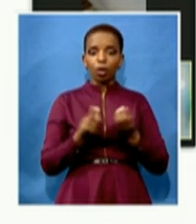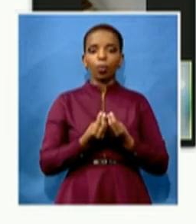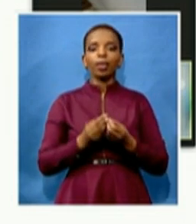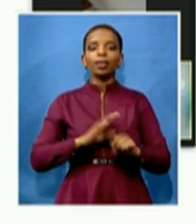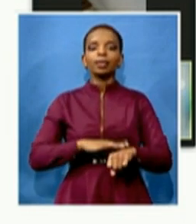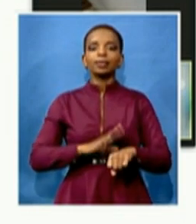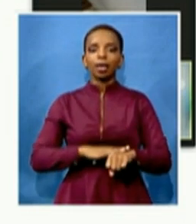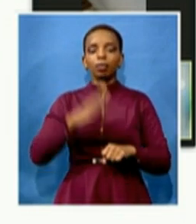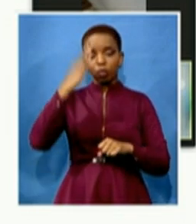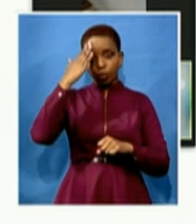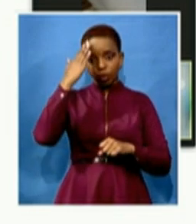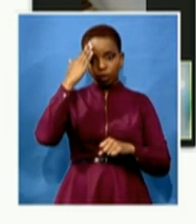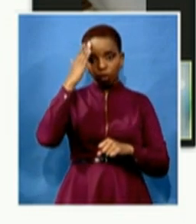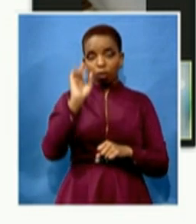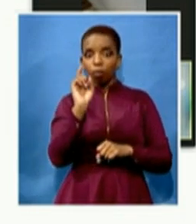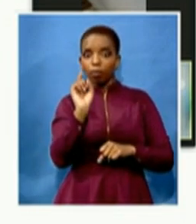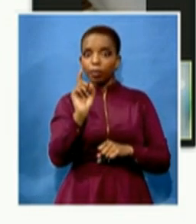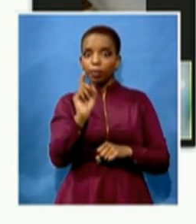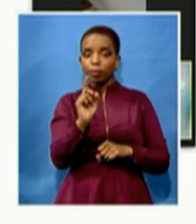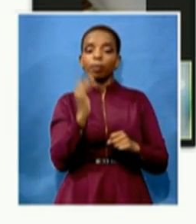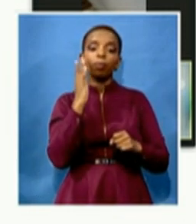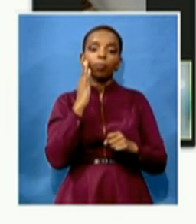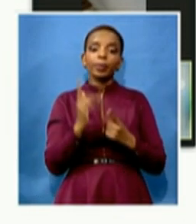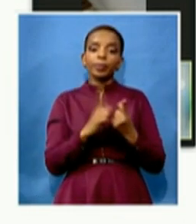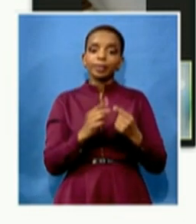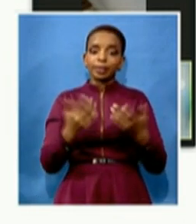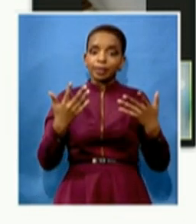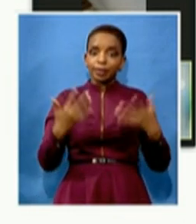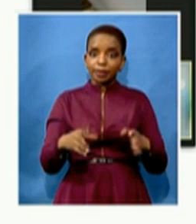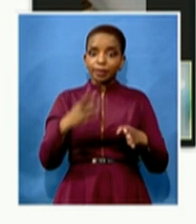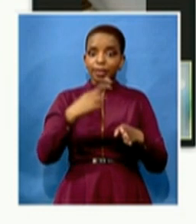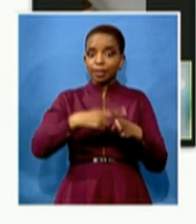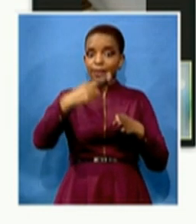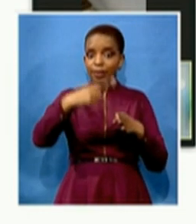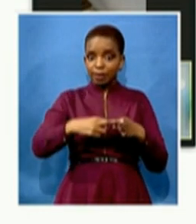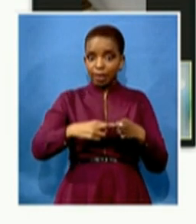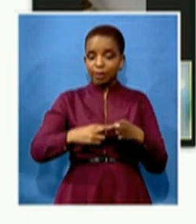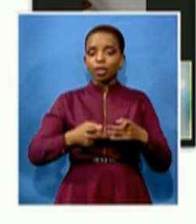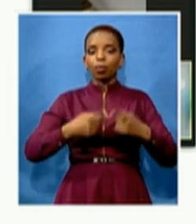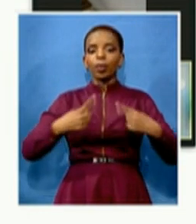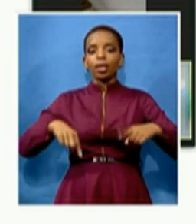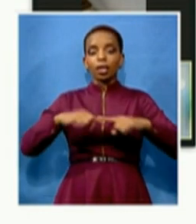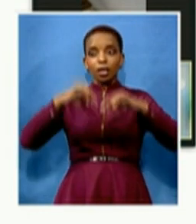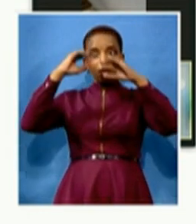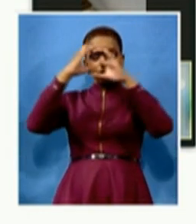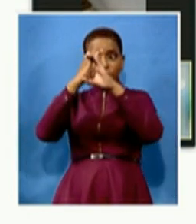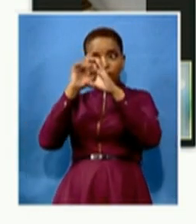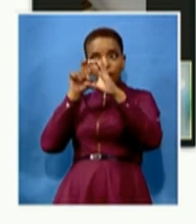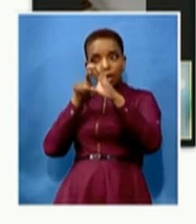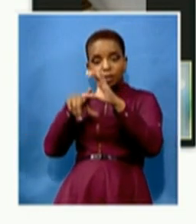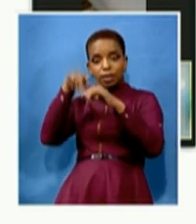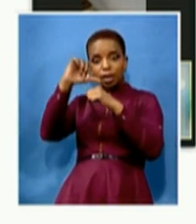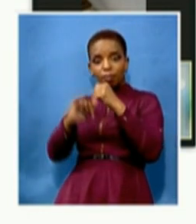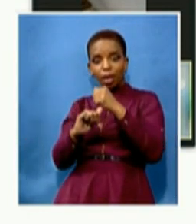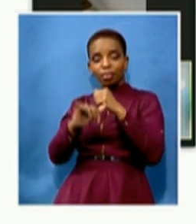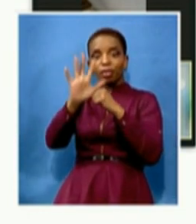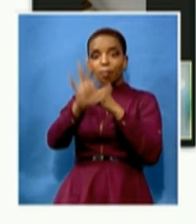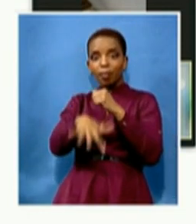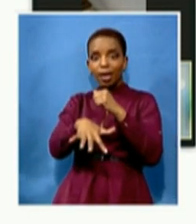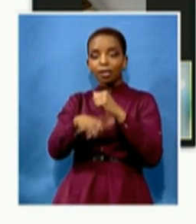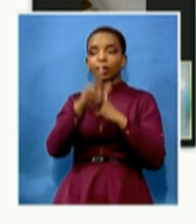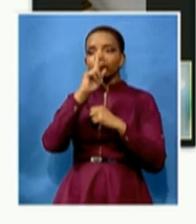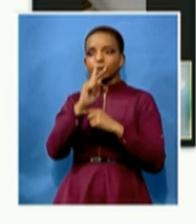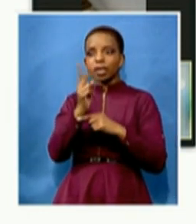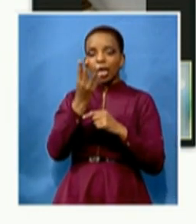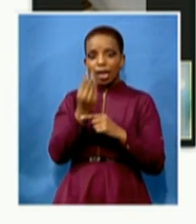results. So if we maybe focus on May, we can see that the maximum number of ICU beds needed based